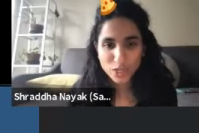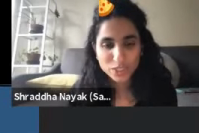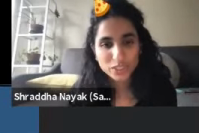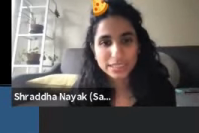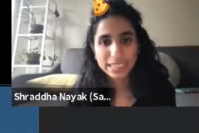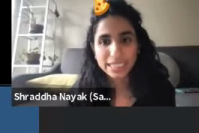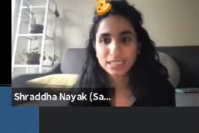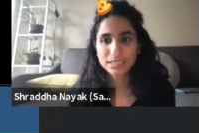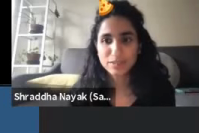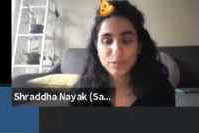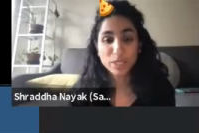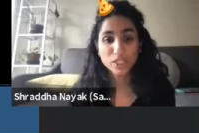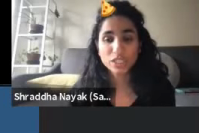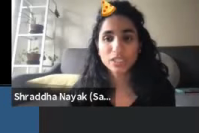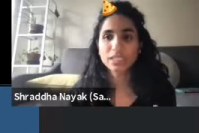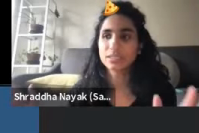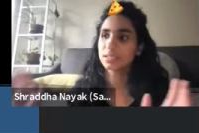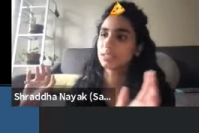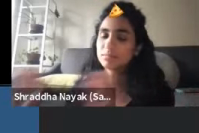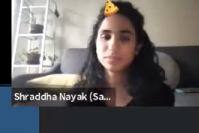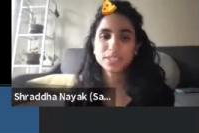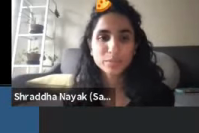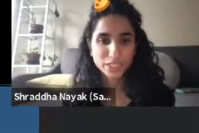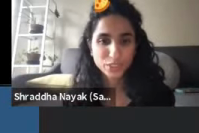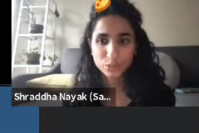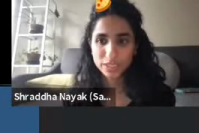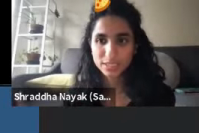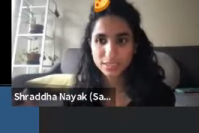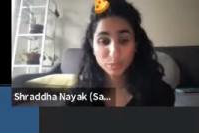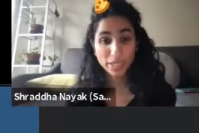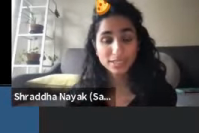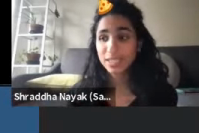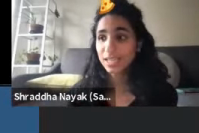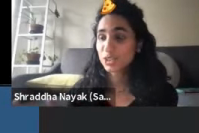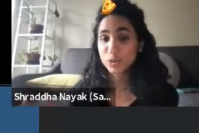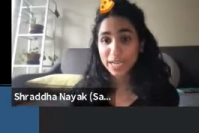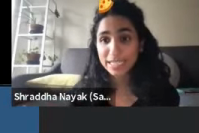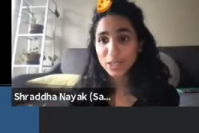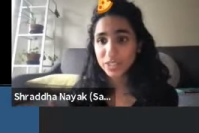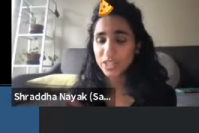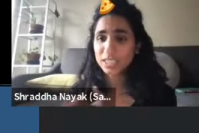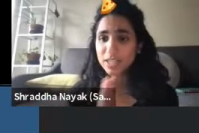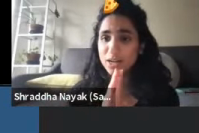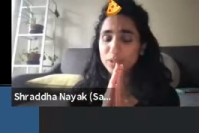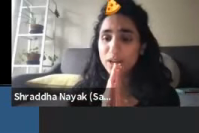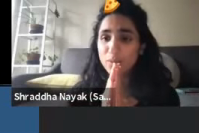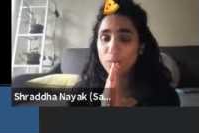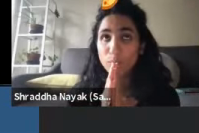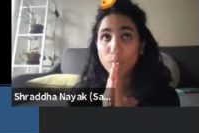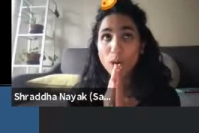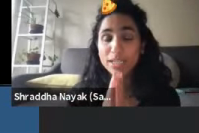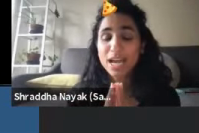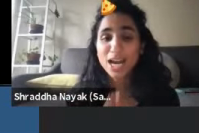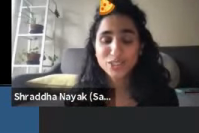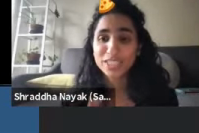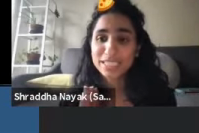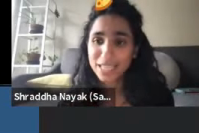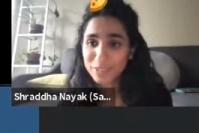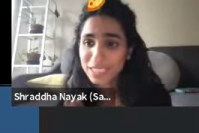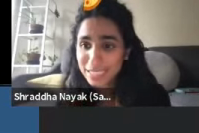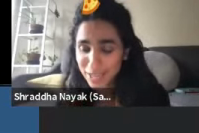know, structural data information is dumped into this space. So right now there are around